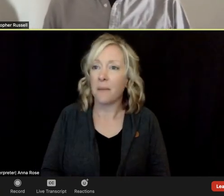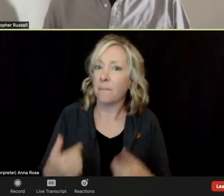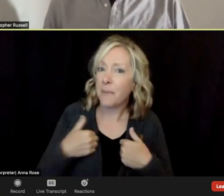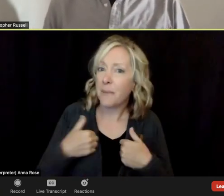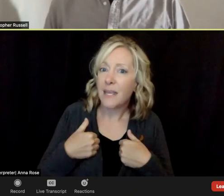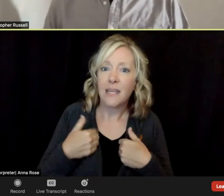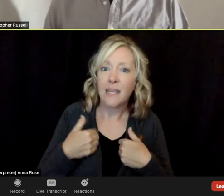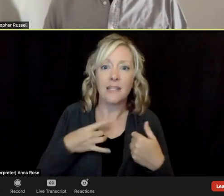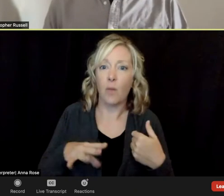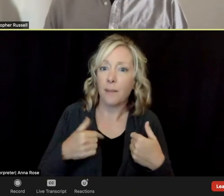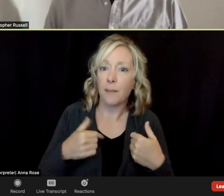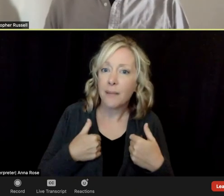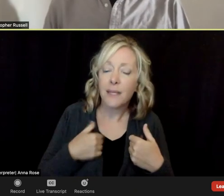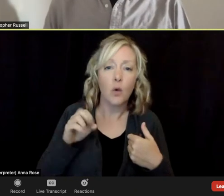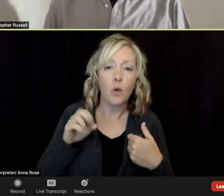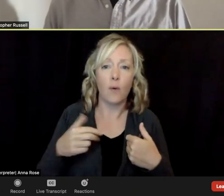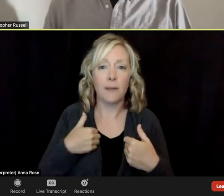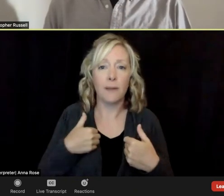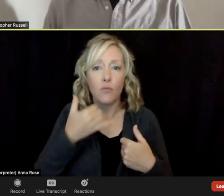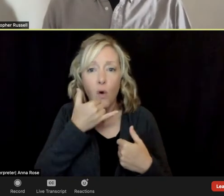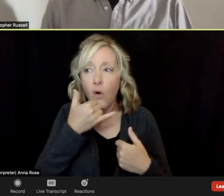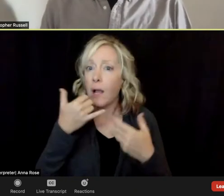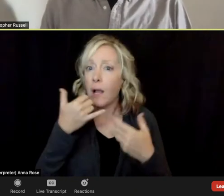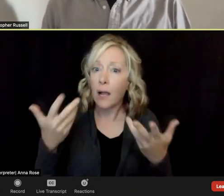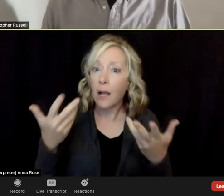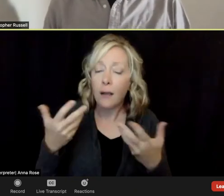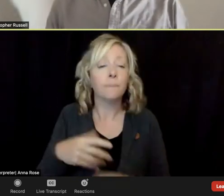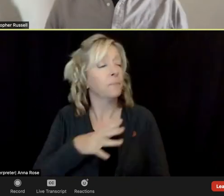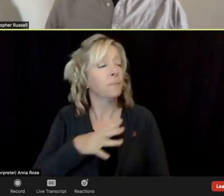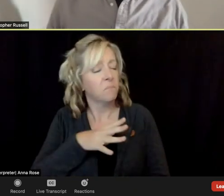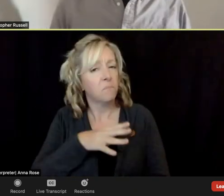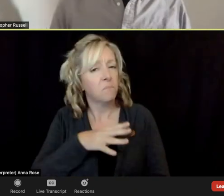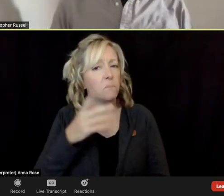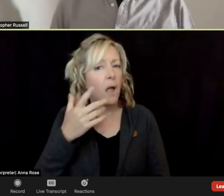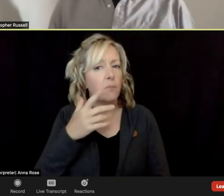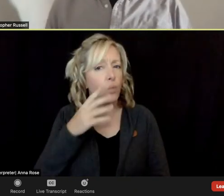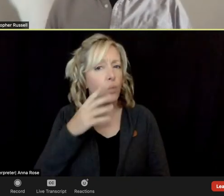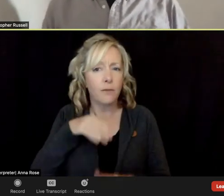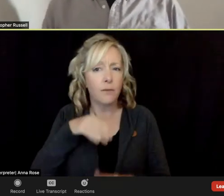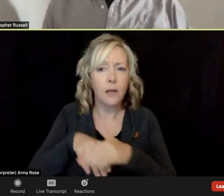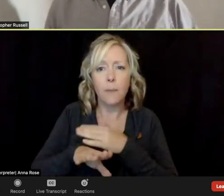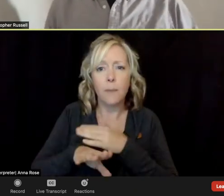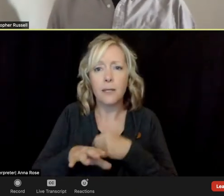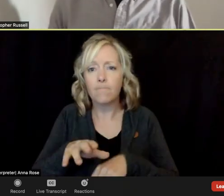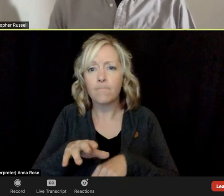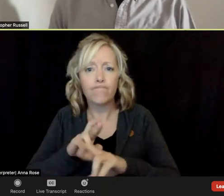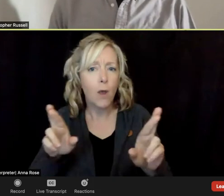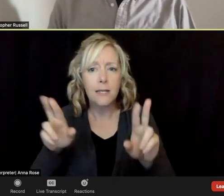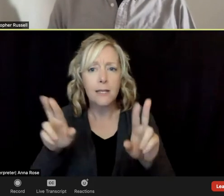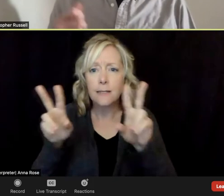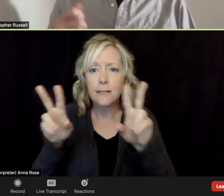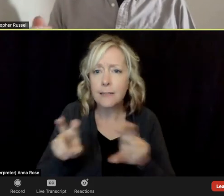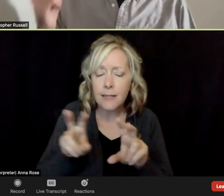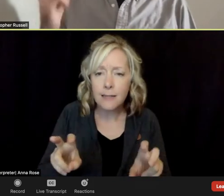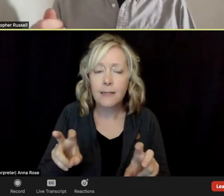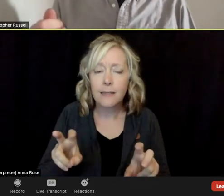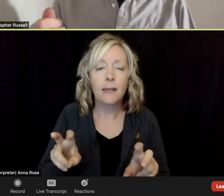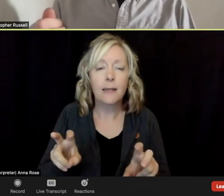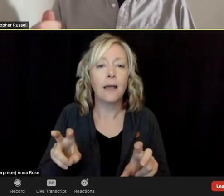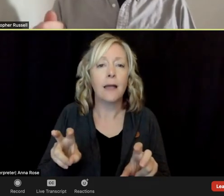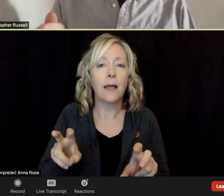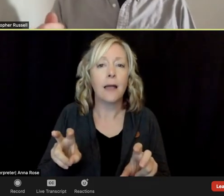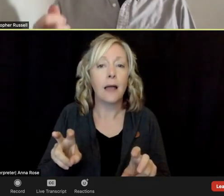not like me, or am I doing something wrong? What is it? So I was like, come in all prepared to do a full-on assessment, and in the process,